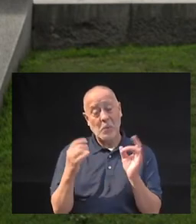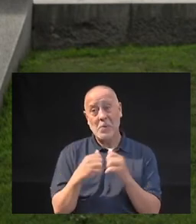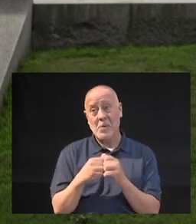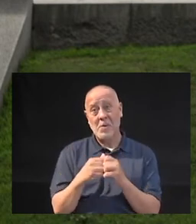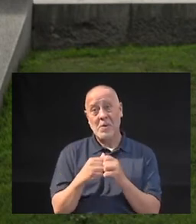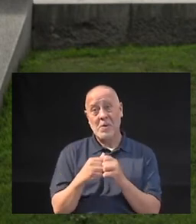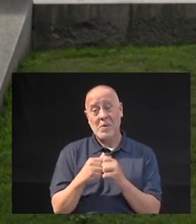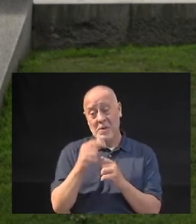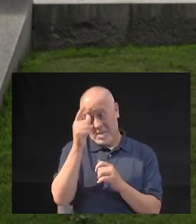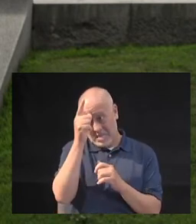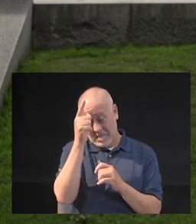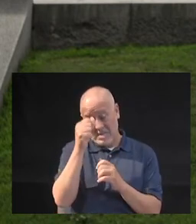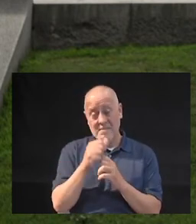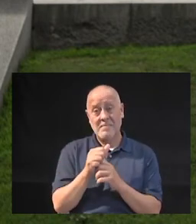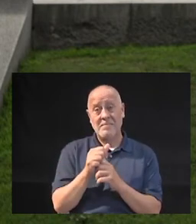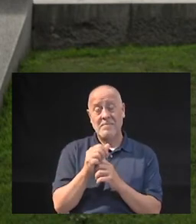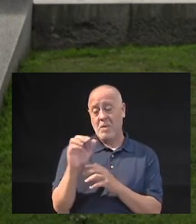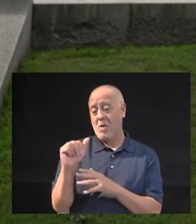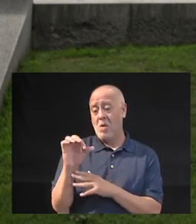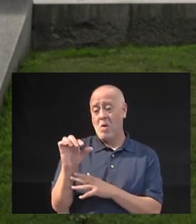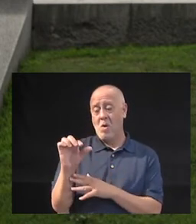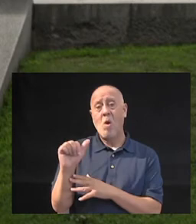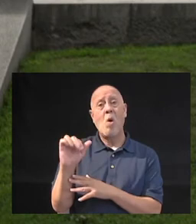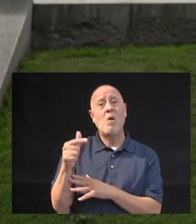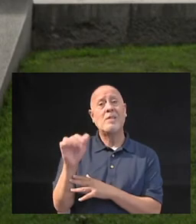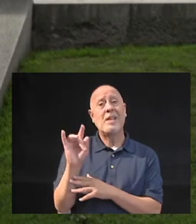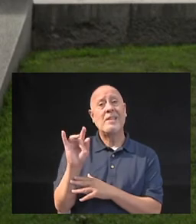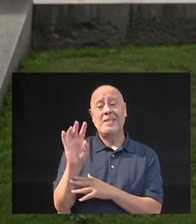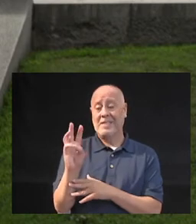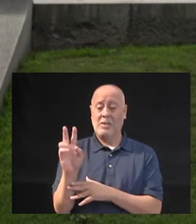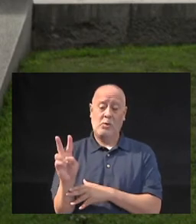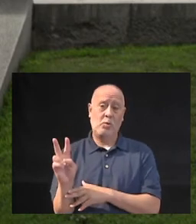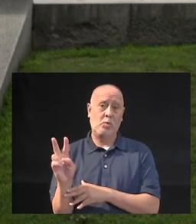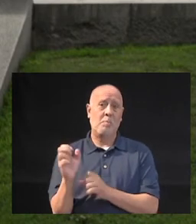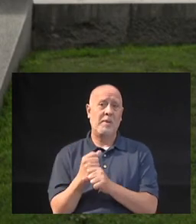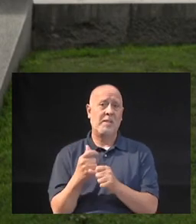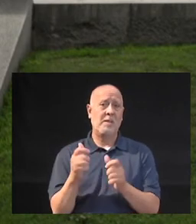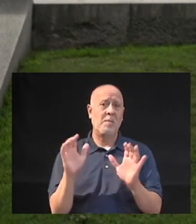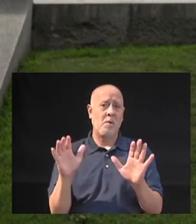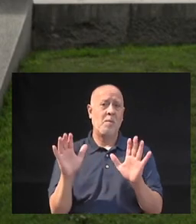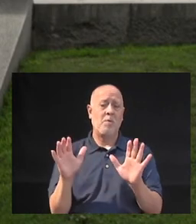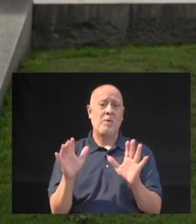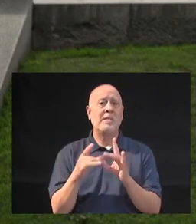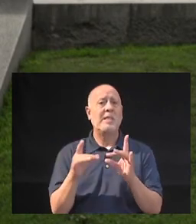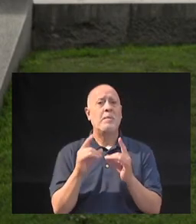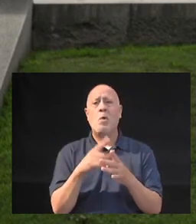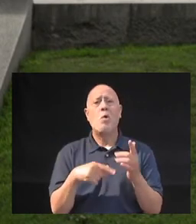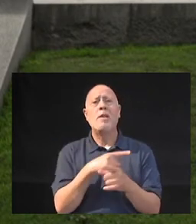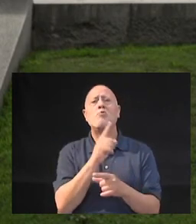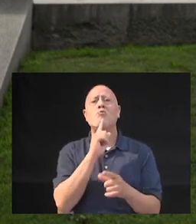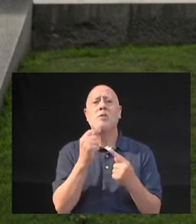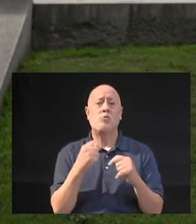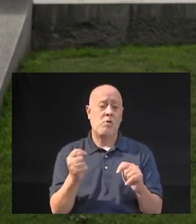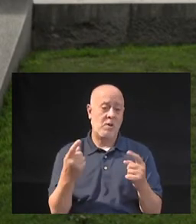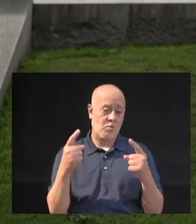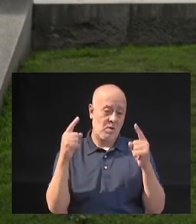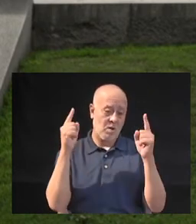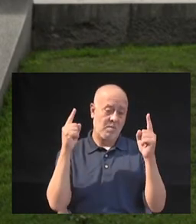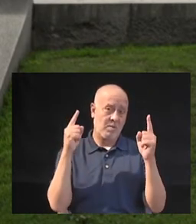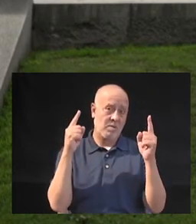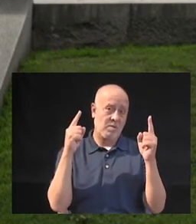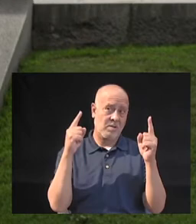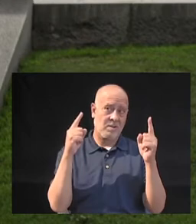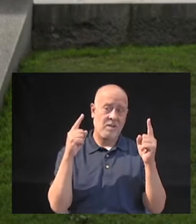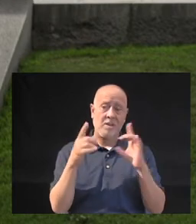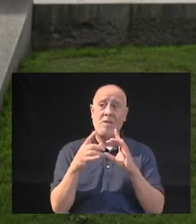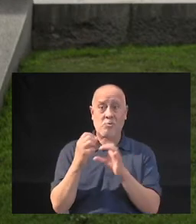in August of 1862, makes a remarkable statement about what he's really trying to accomplish, which